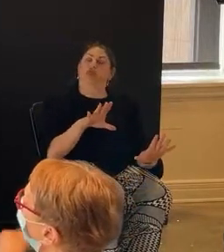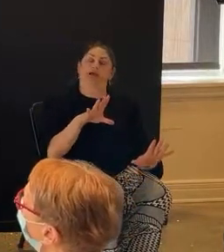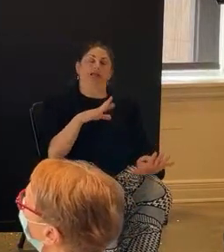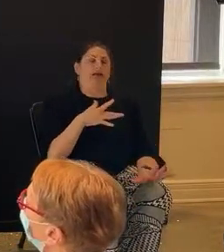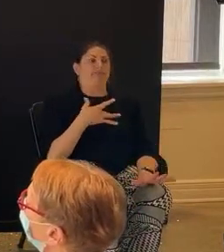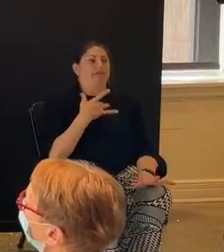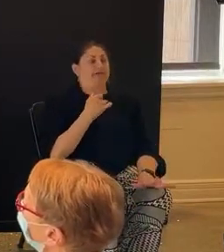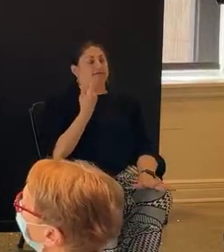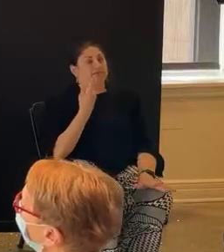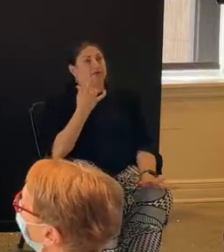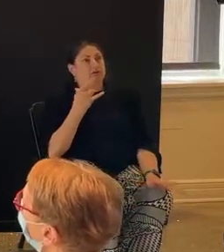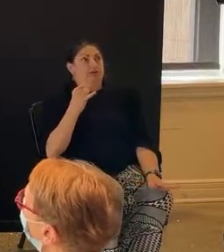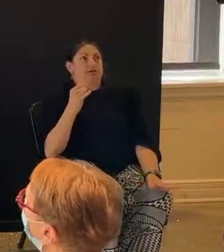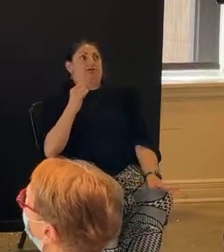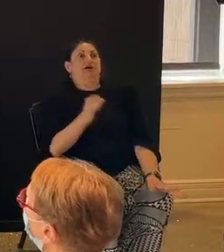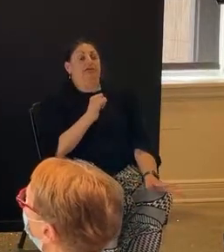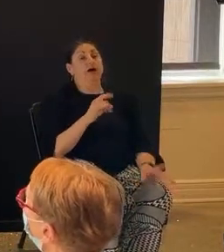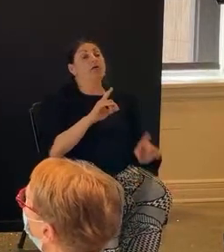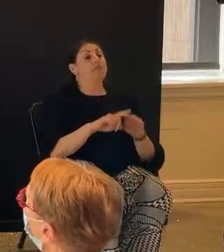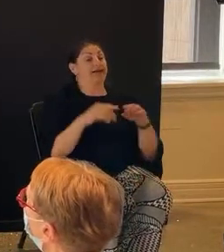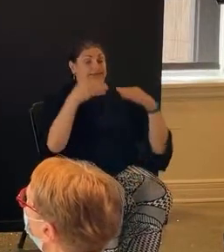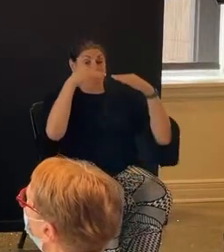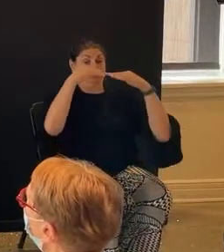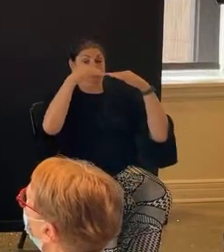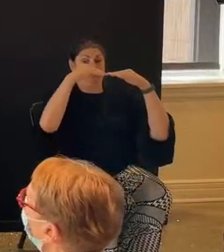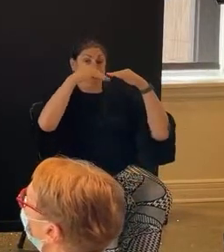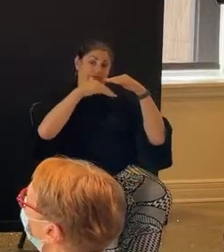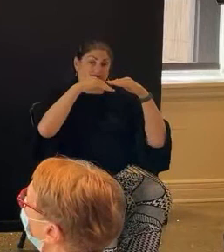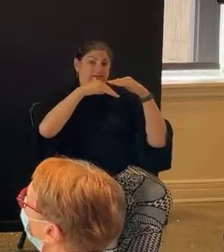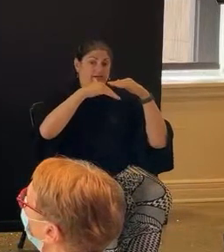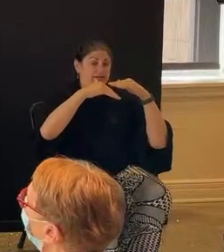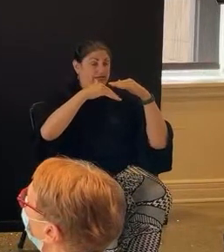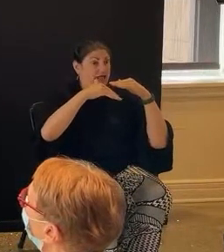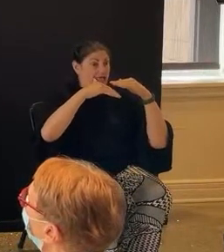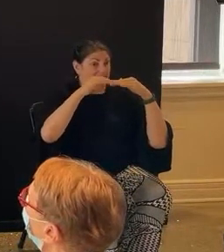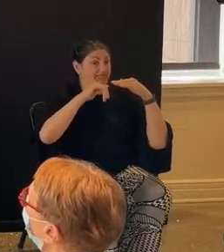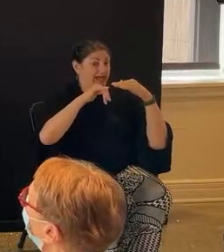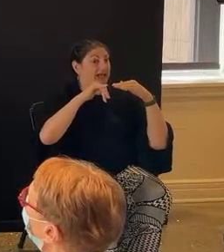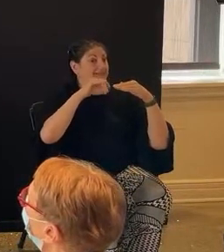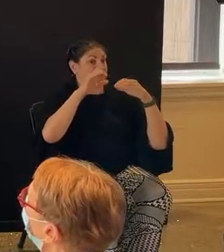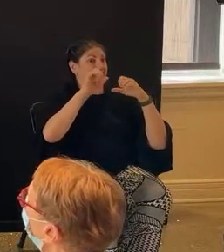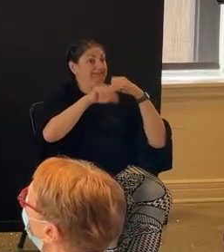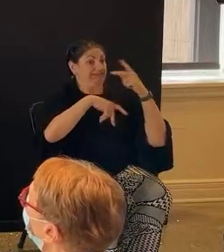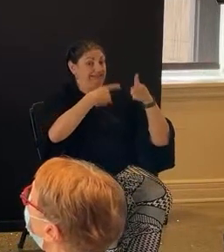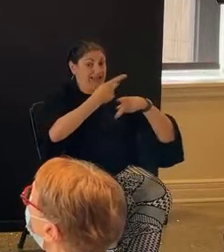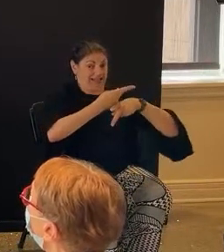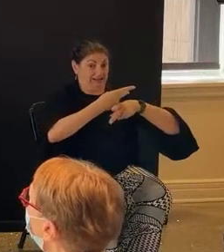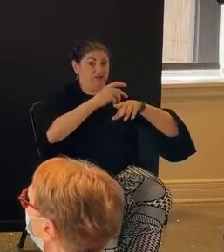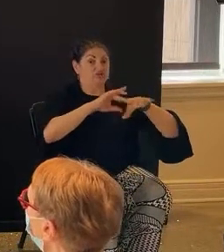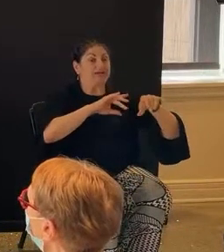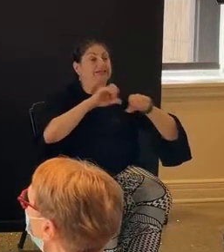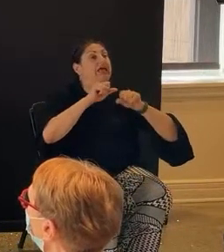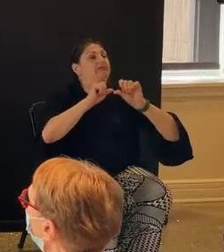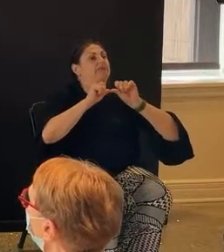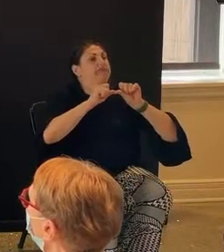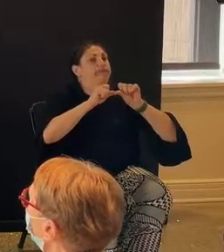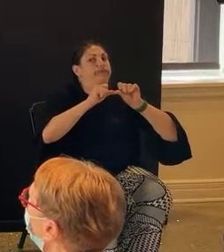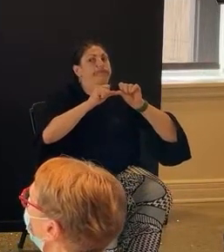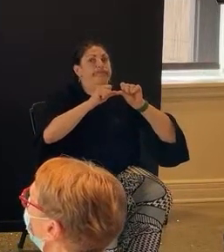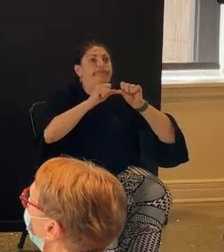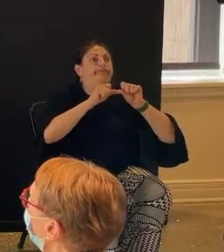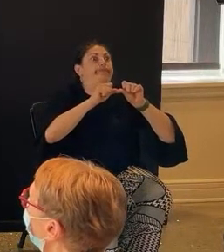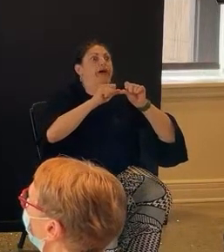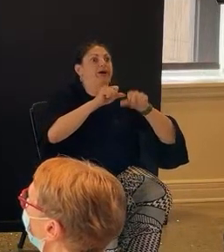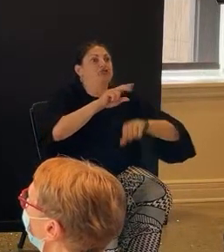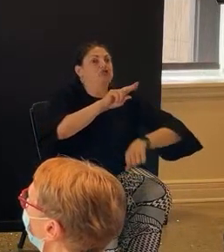goes on forever. But these subduction zone quakes could last like 2 to 5 minutes of ground shaking.